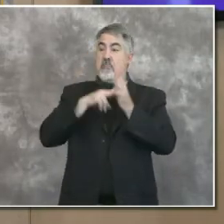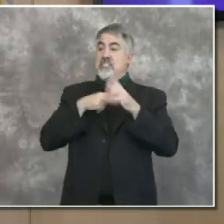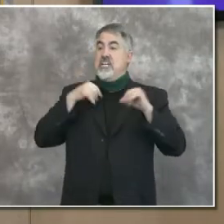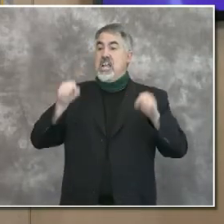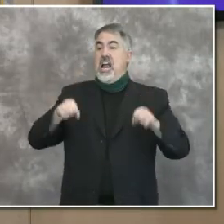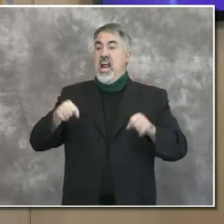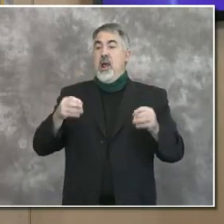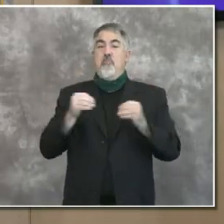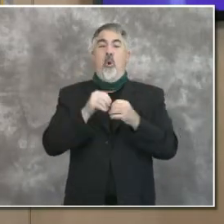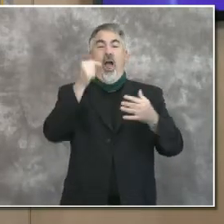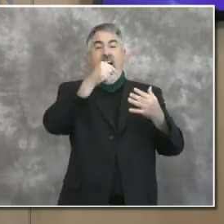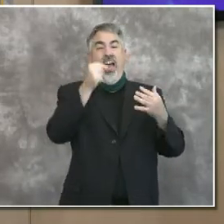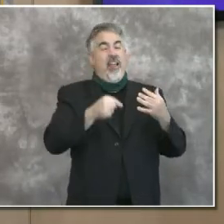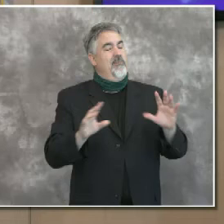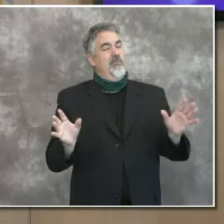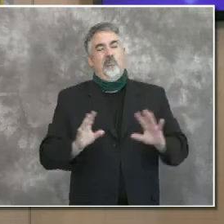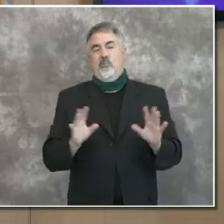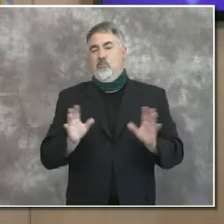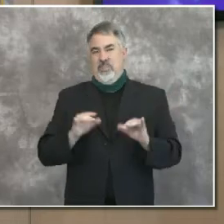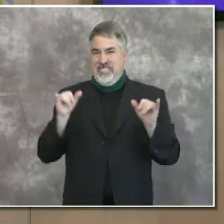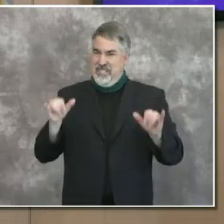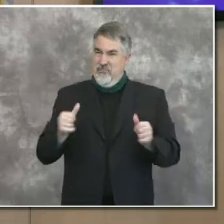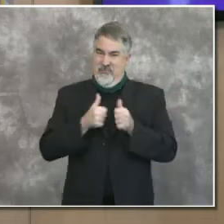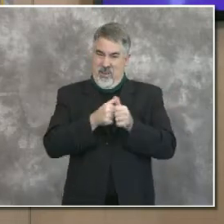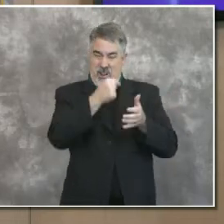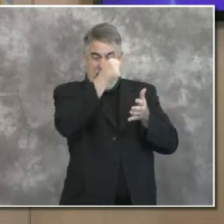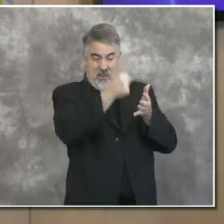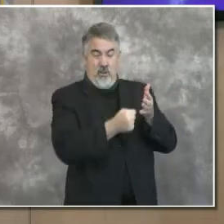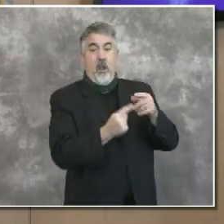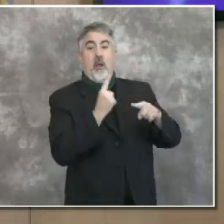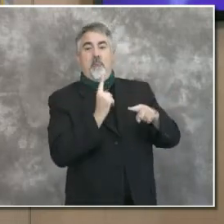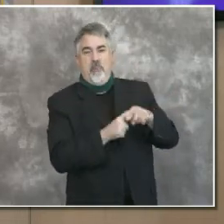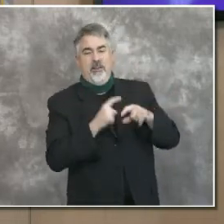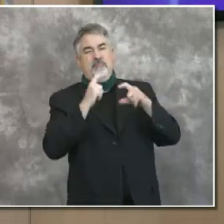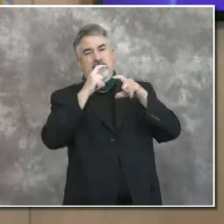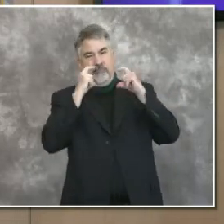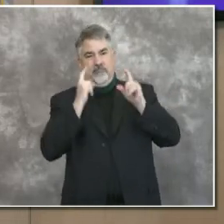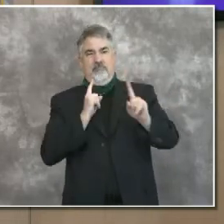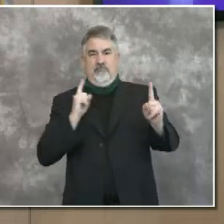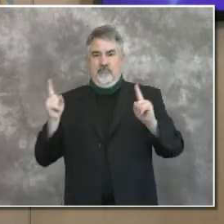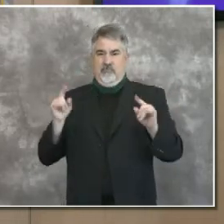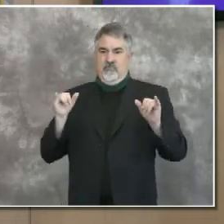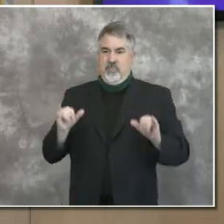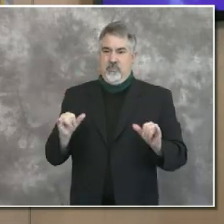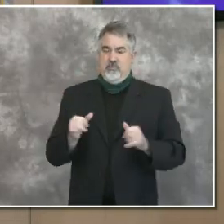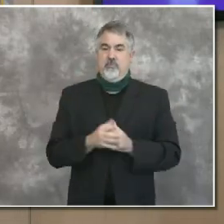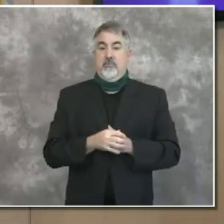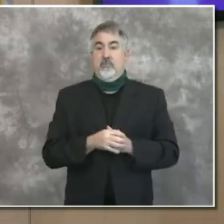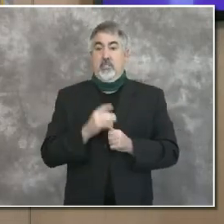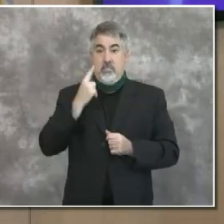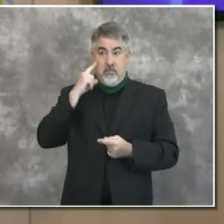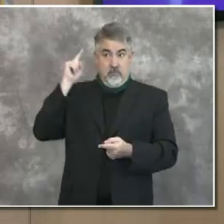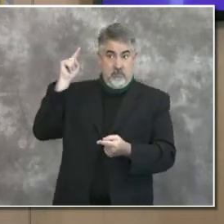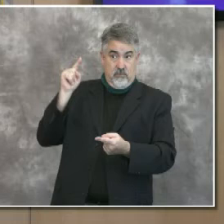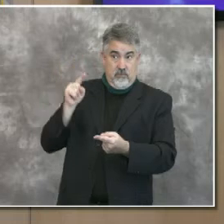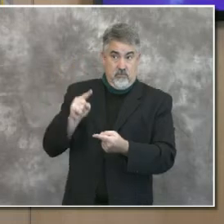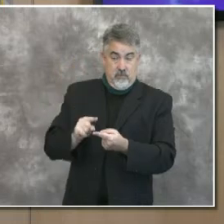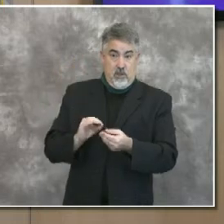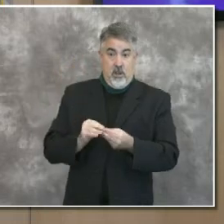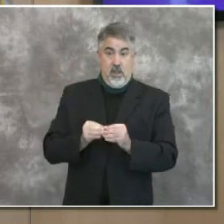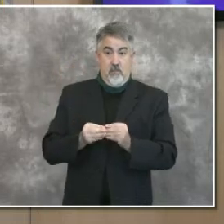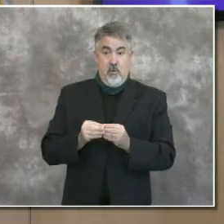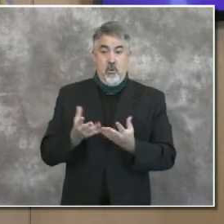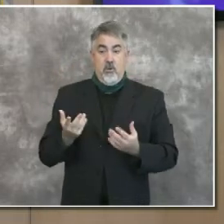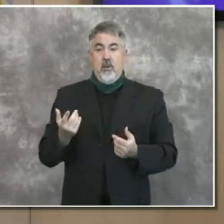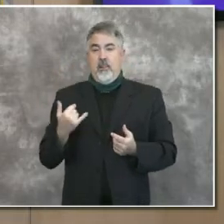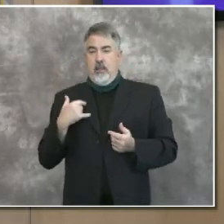to those. And as we begin to contemplate loosening some of the restrictions on our public health orders, we have to also change our mindset. We talked